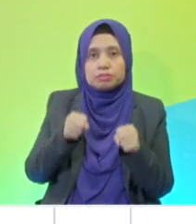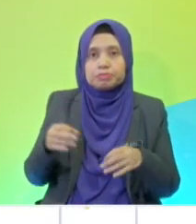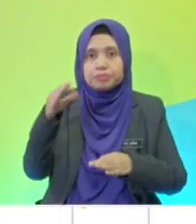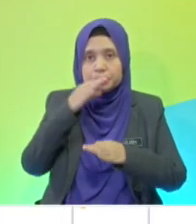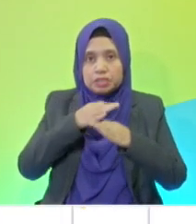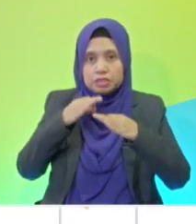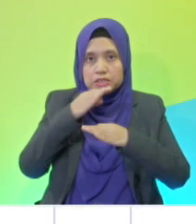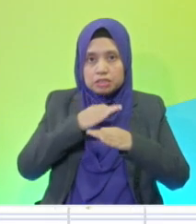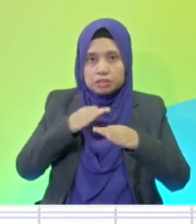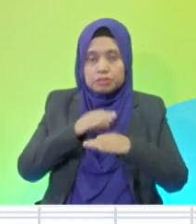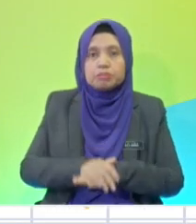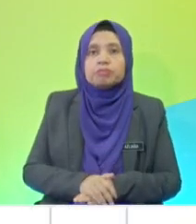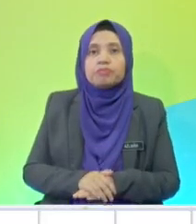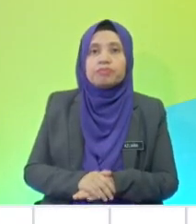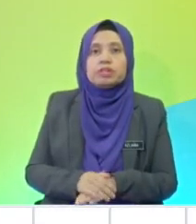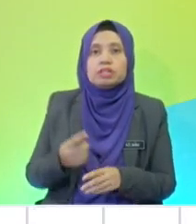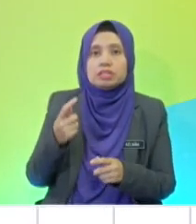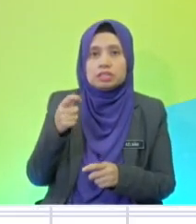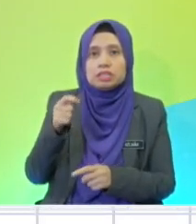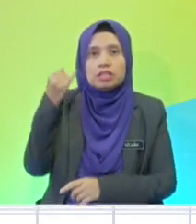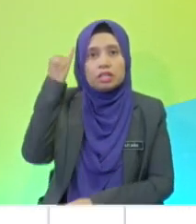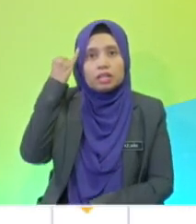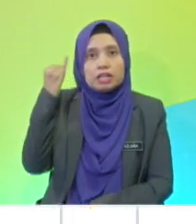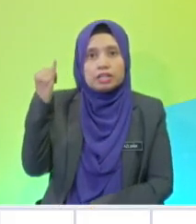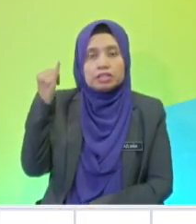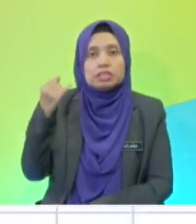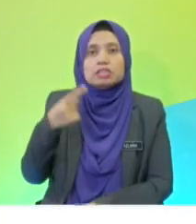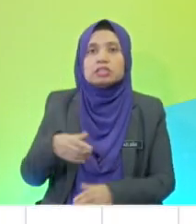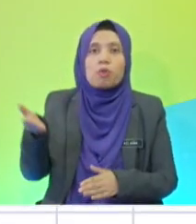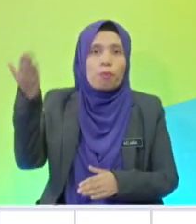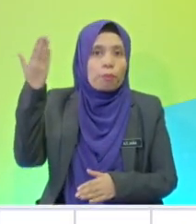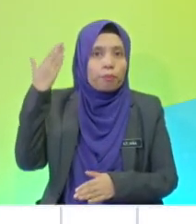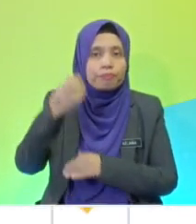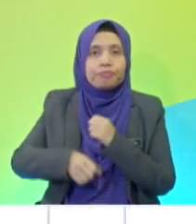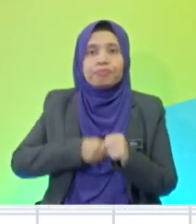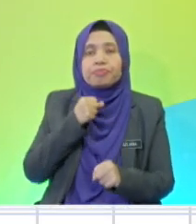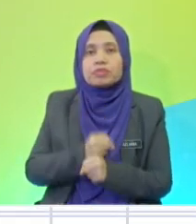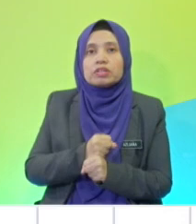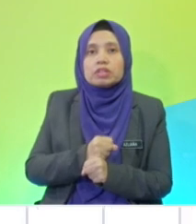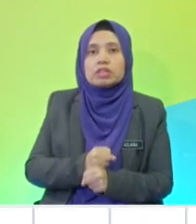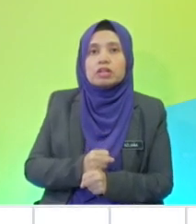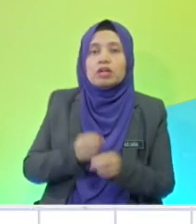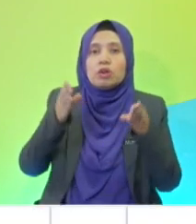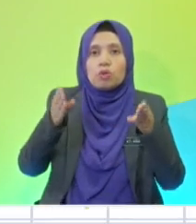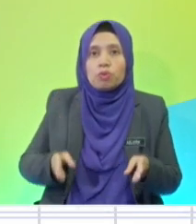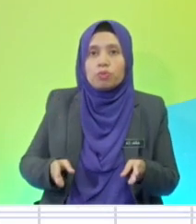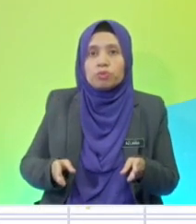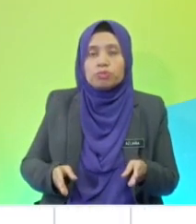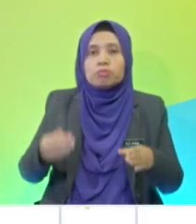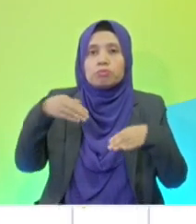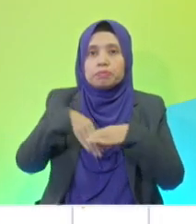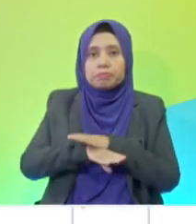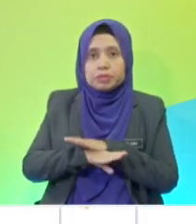right. The idea is that many years from now, people will find what we put in the